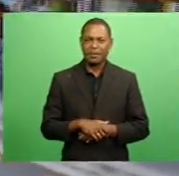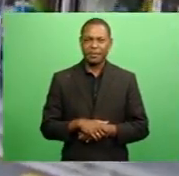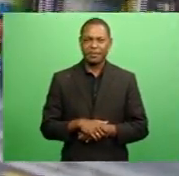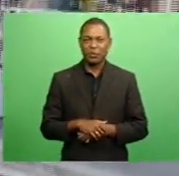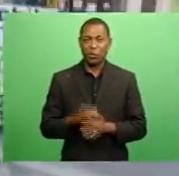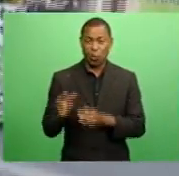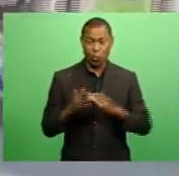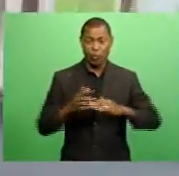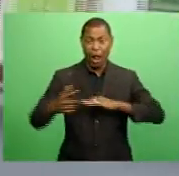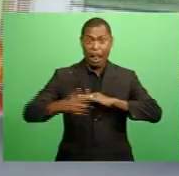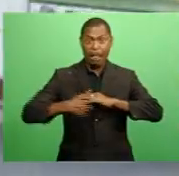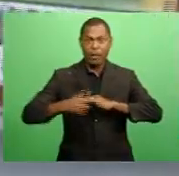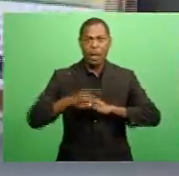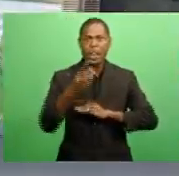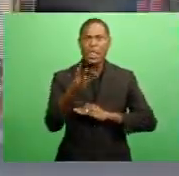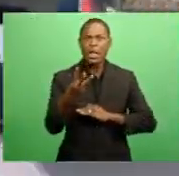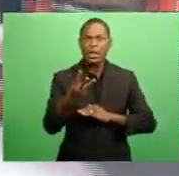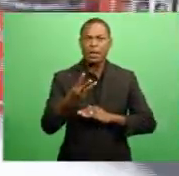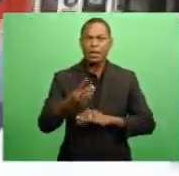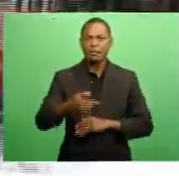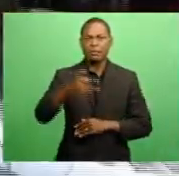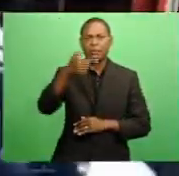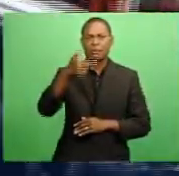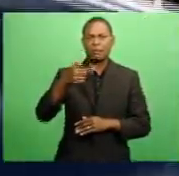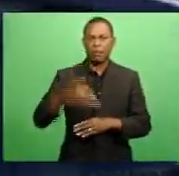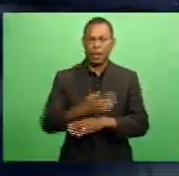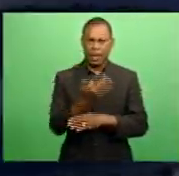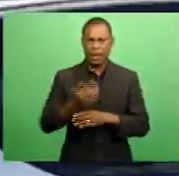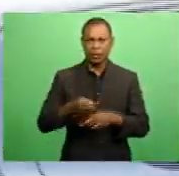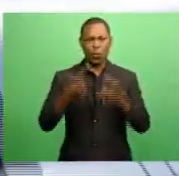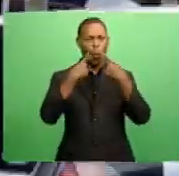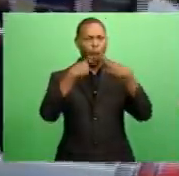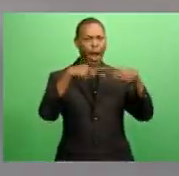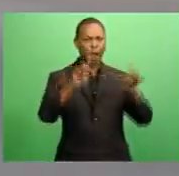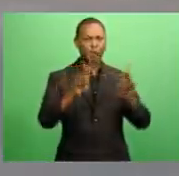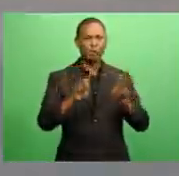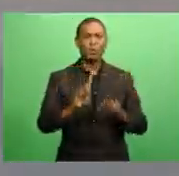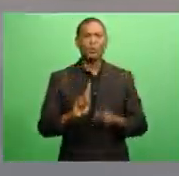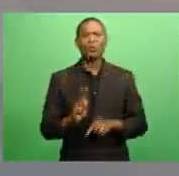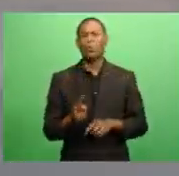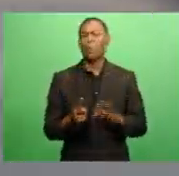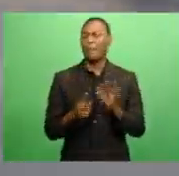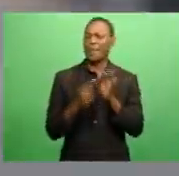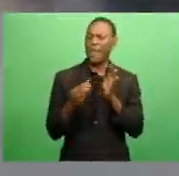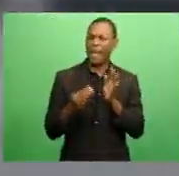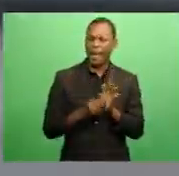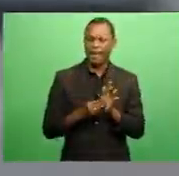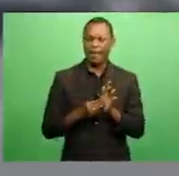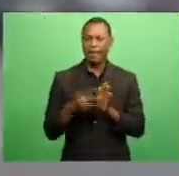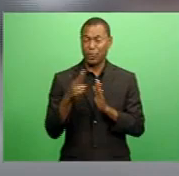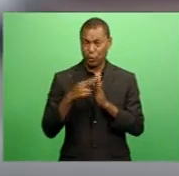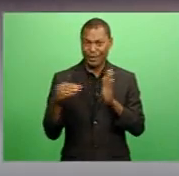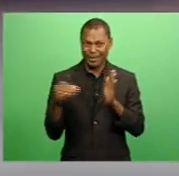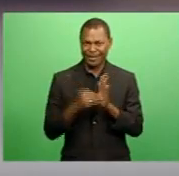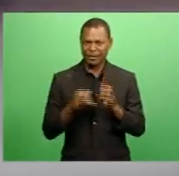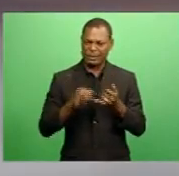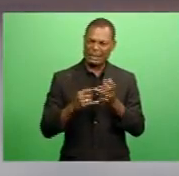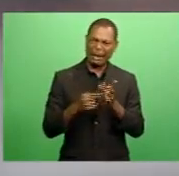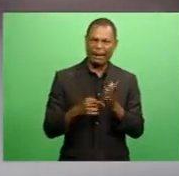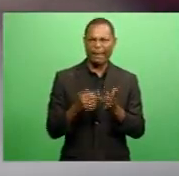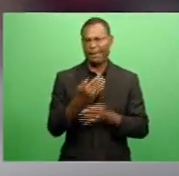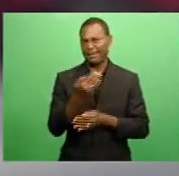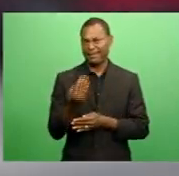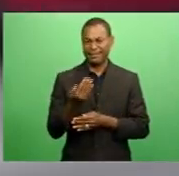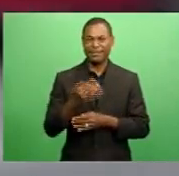level 3 lockdown for 7 days, following an announcement from New Zealand Prime Minister Jacinda Ardern on Saturday. The rest of the country